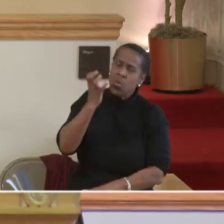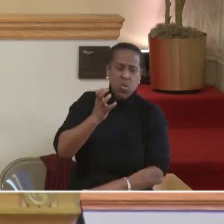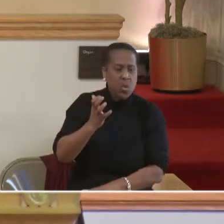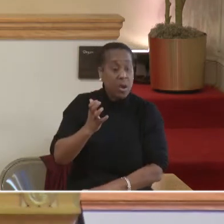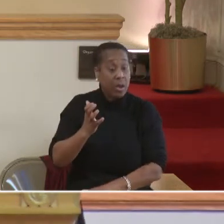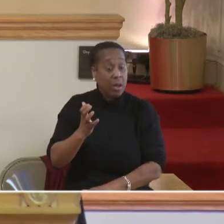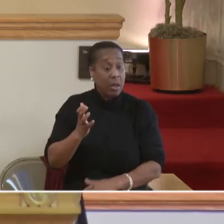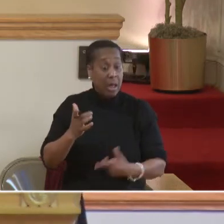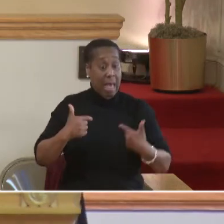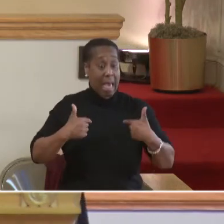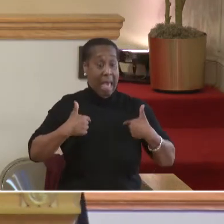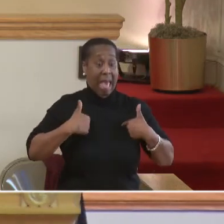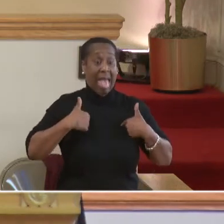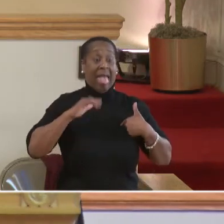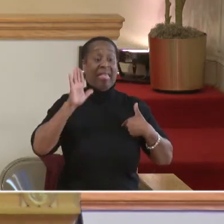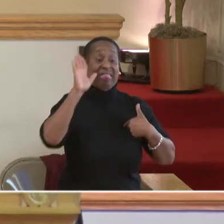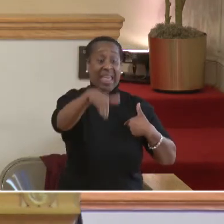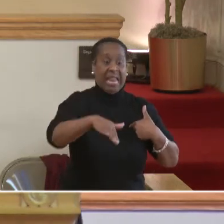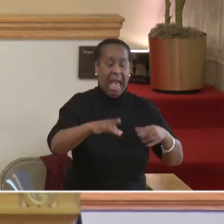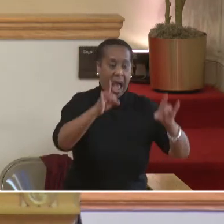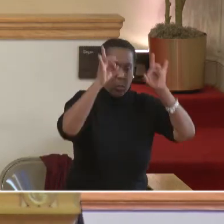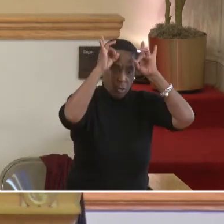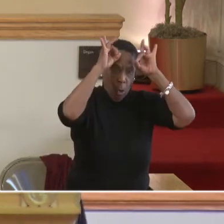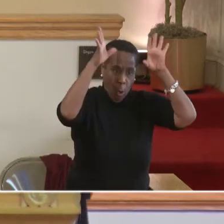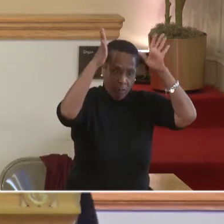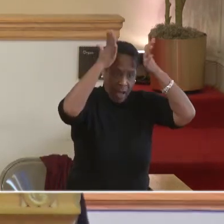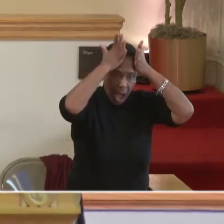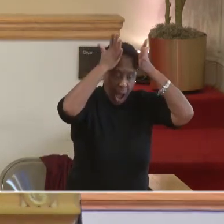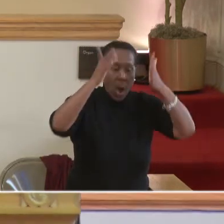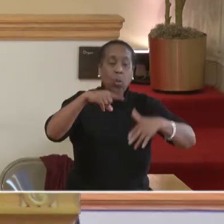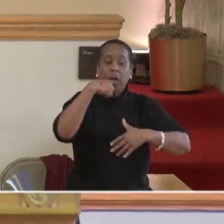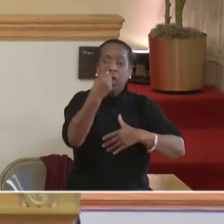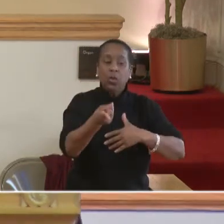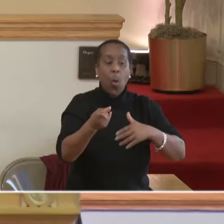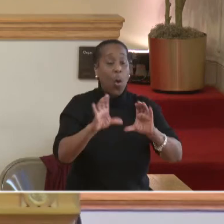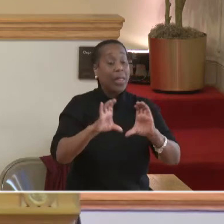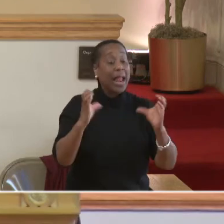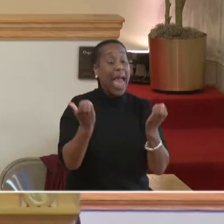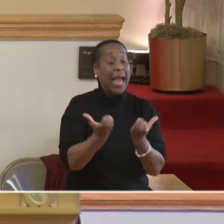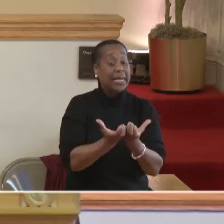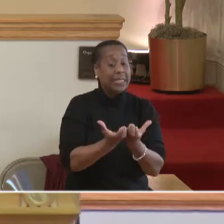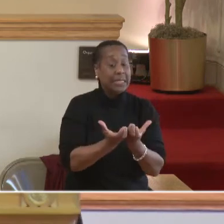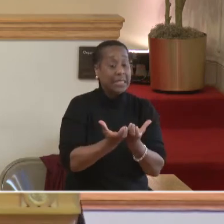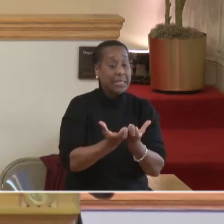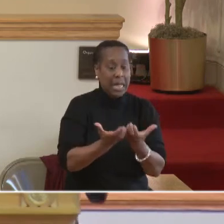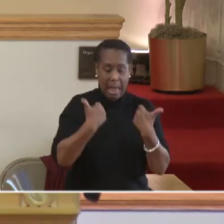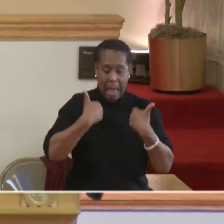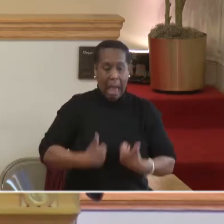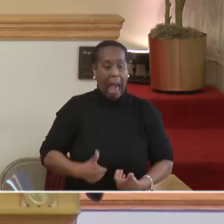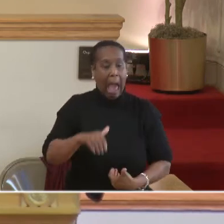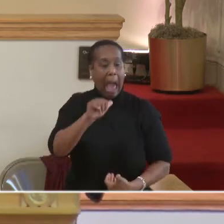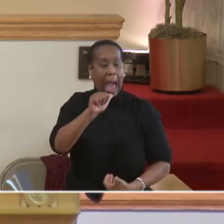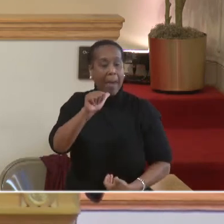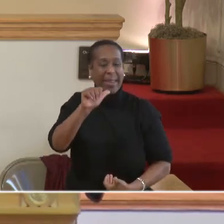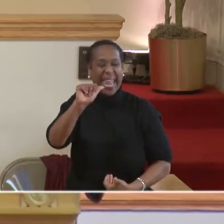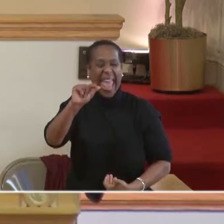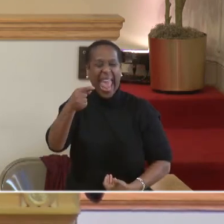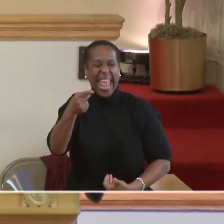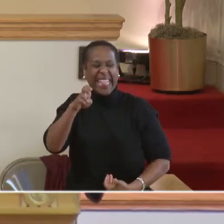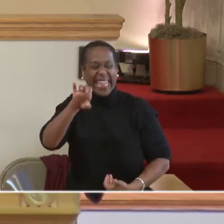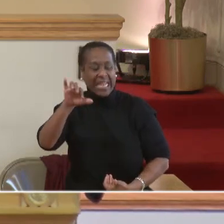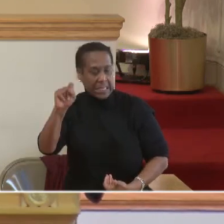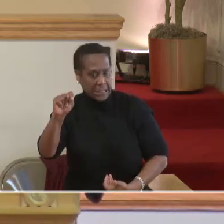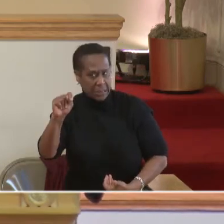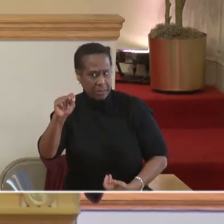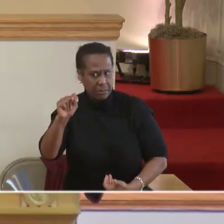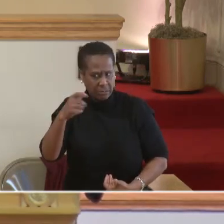Then I was horrified when he told the class, I'm an atheist.